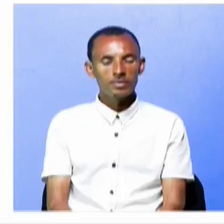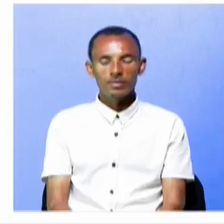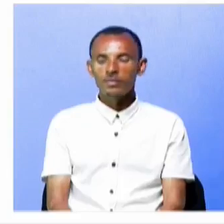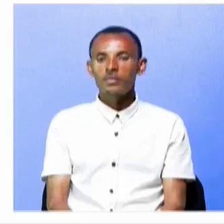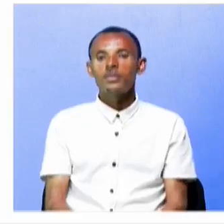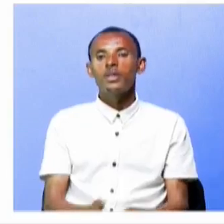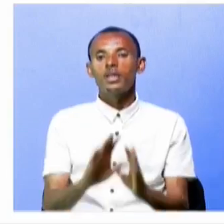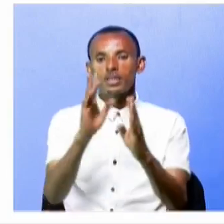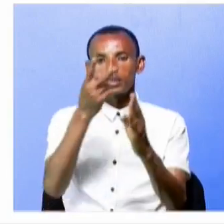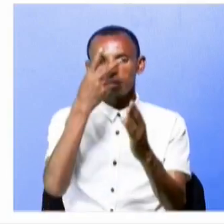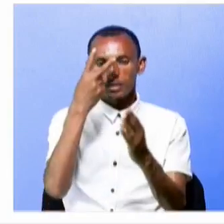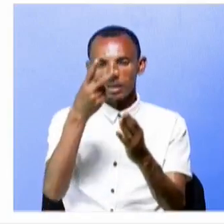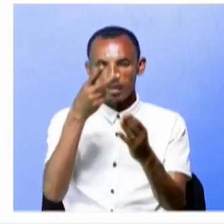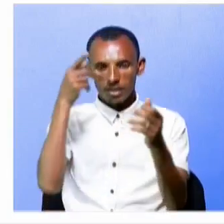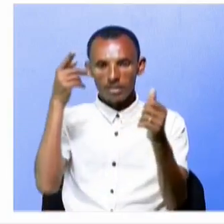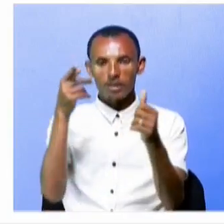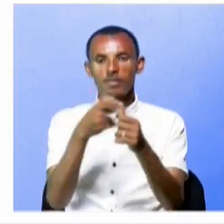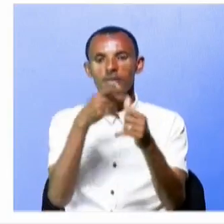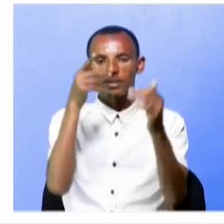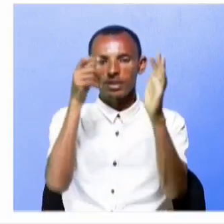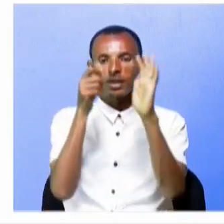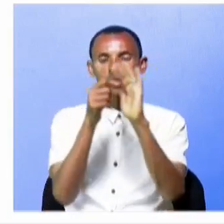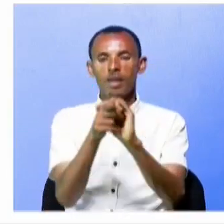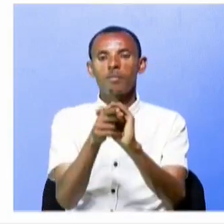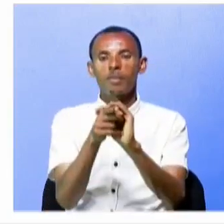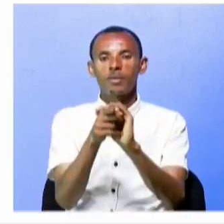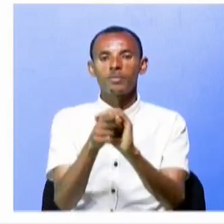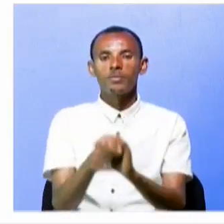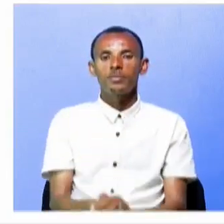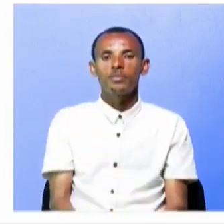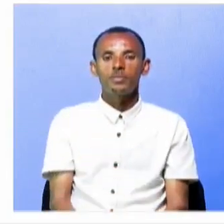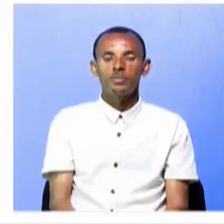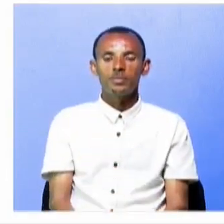So let's see the first example.